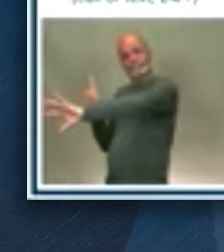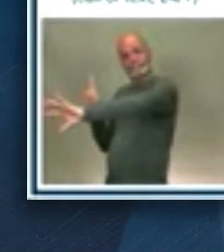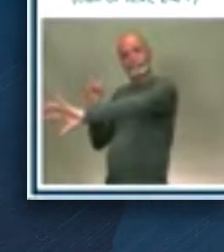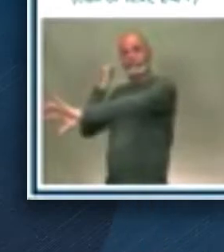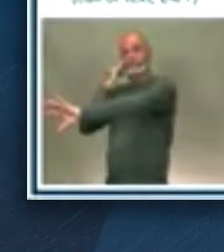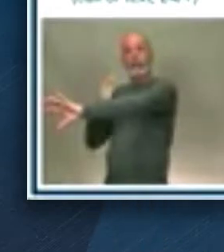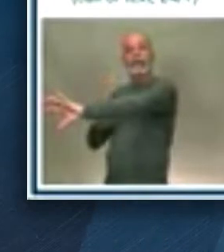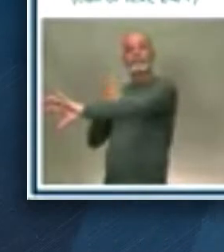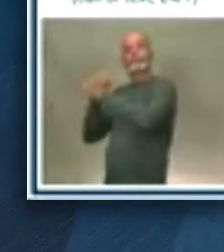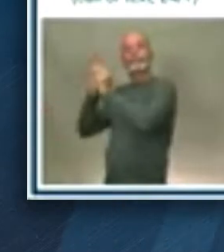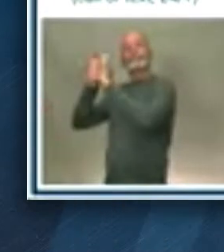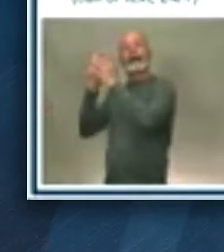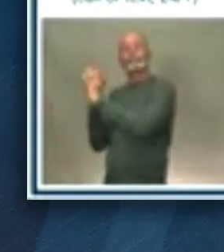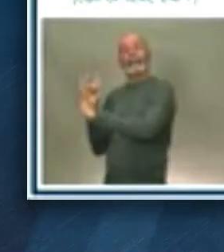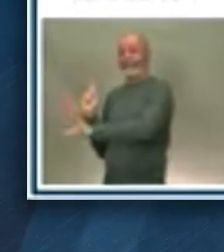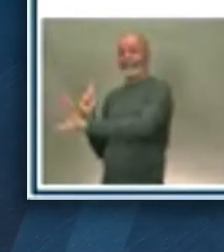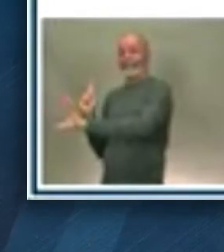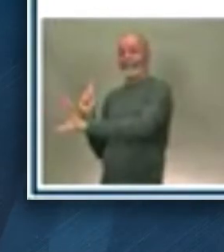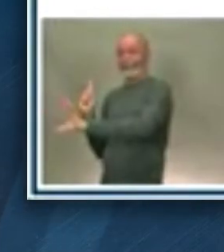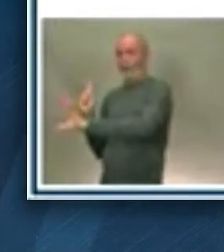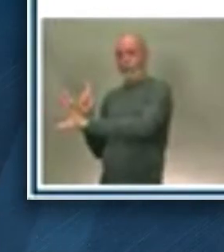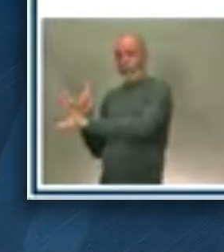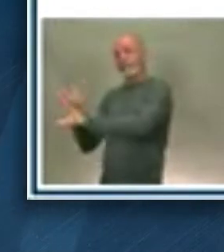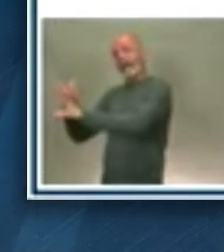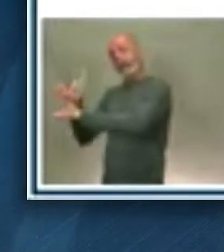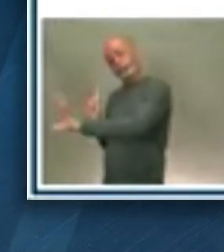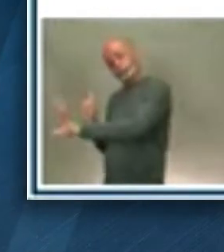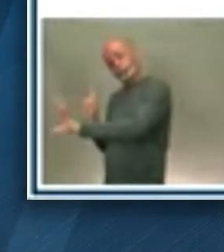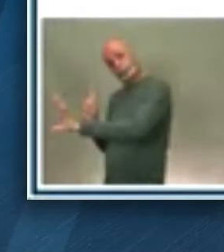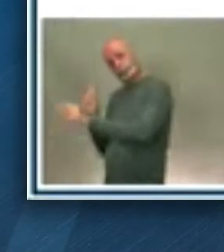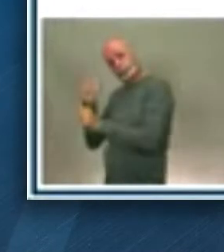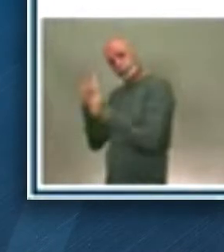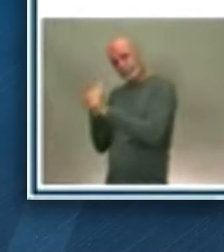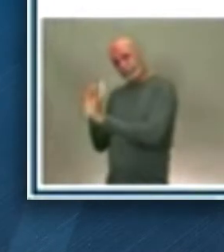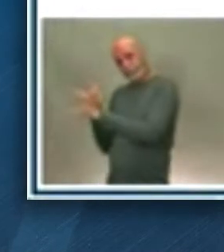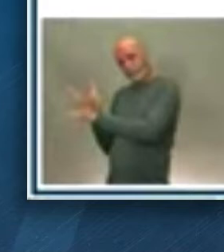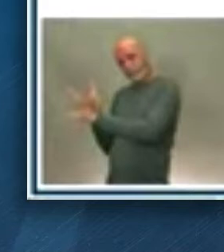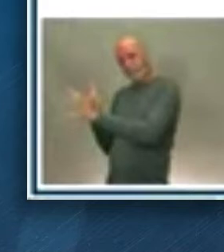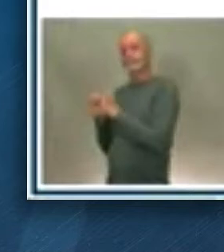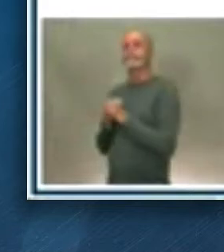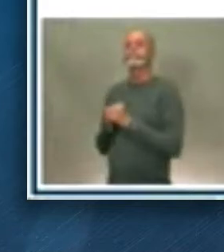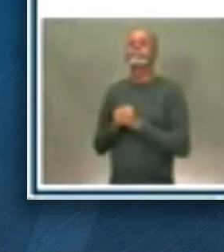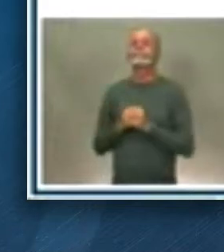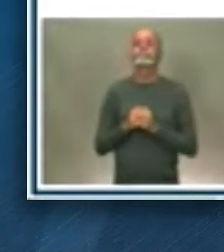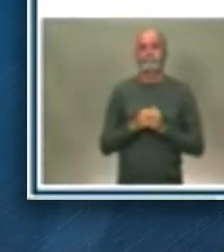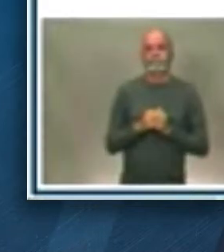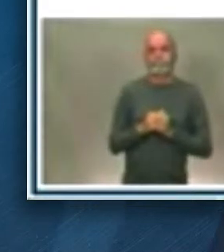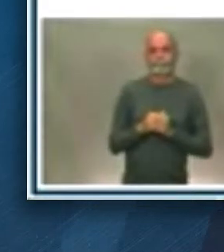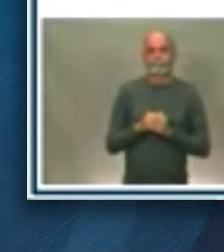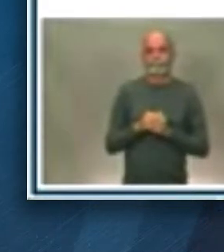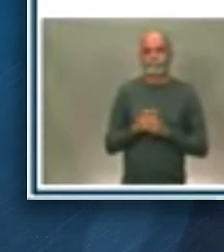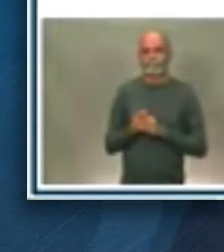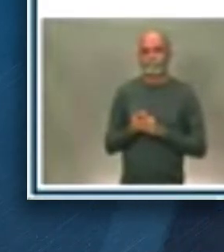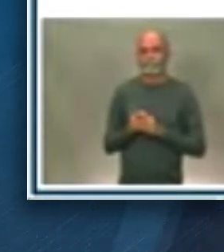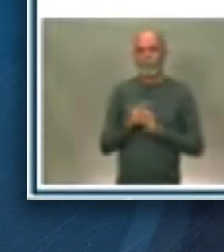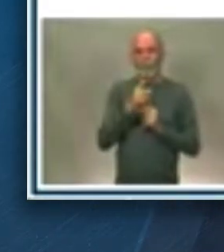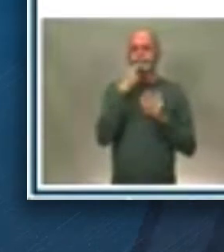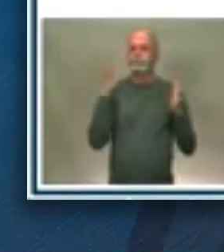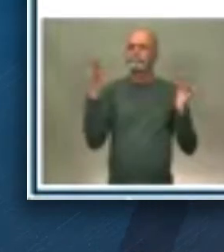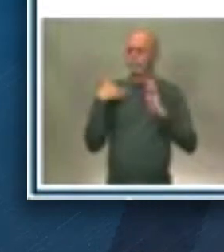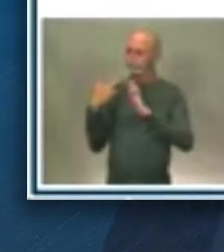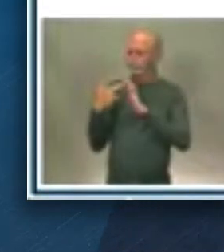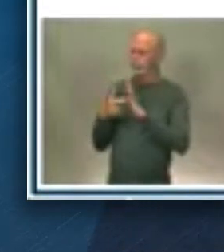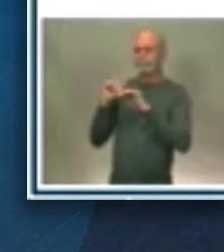with a family or family or friends here in close contact, because that's not isolation. So we have those protocols in place that people would